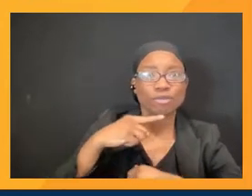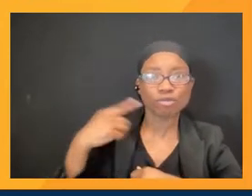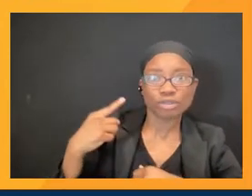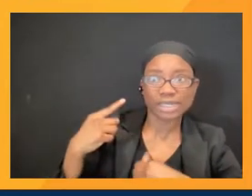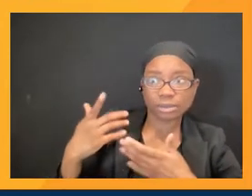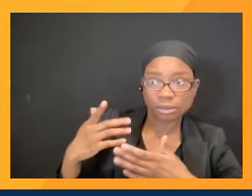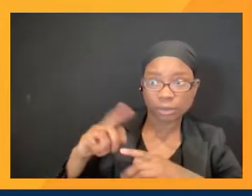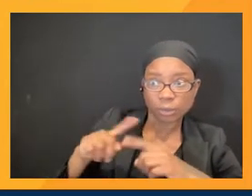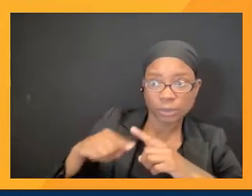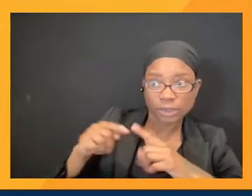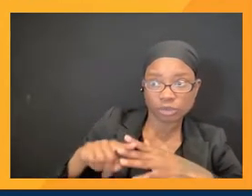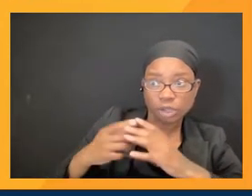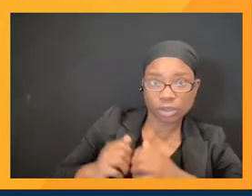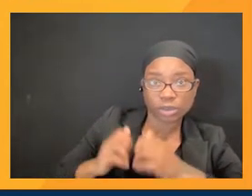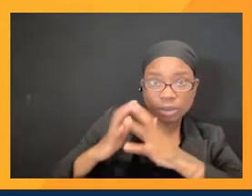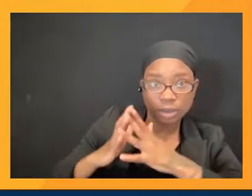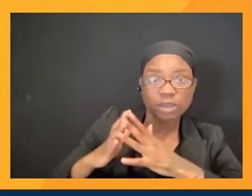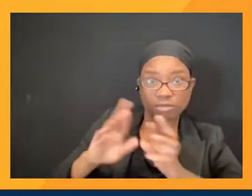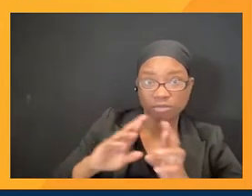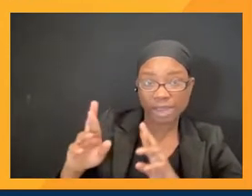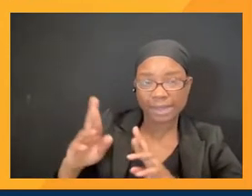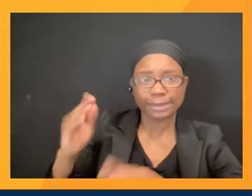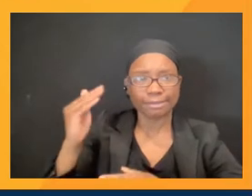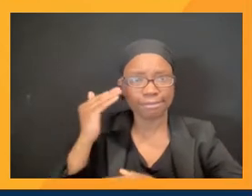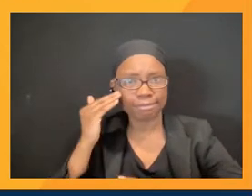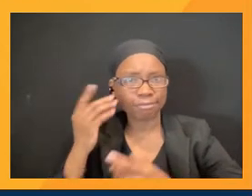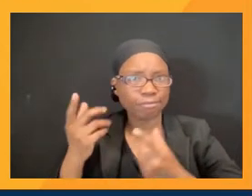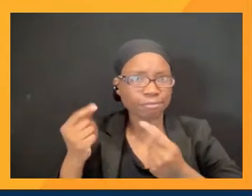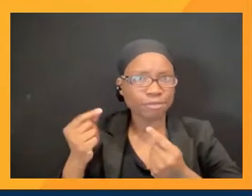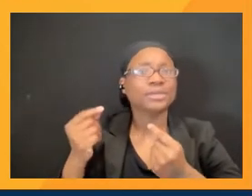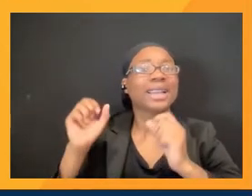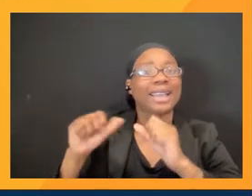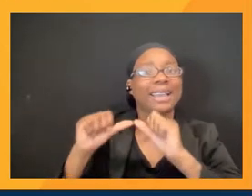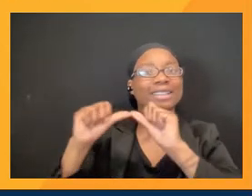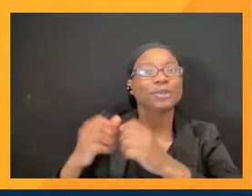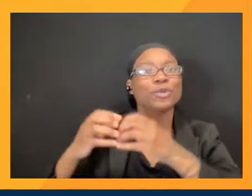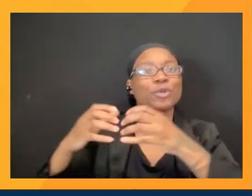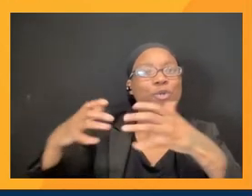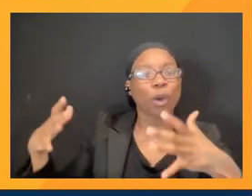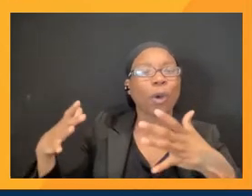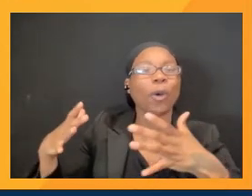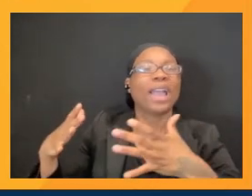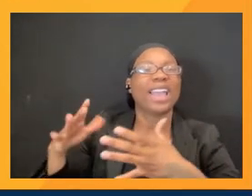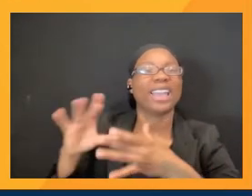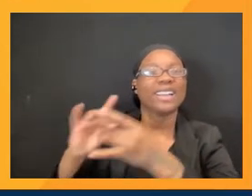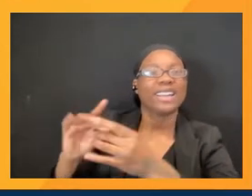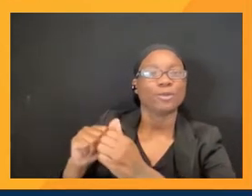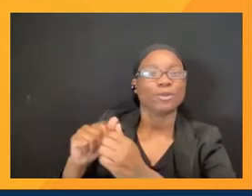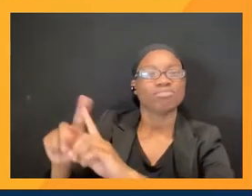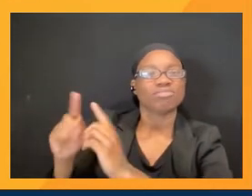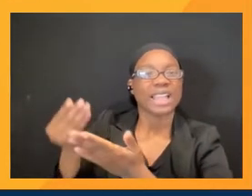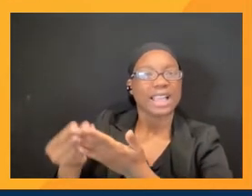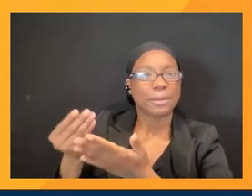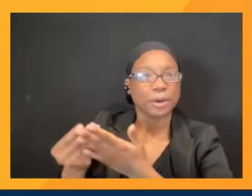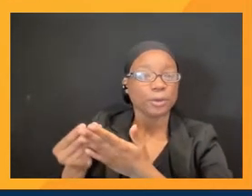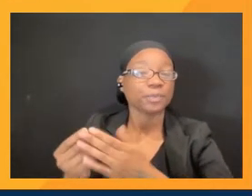transform our products to really serve them and meet them where they are, as I say. And I really think that's critical